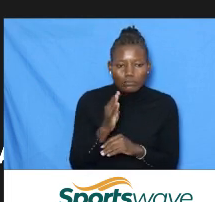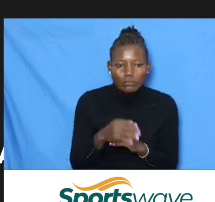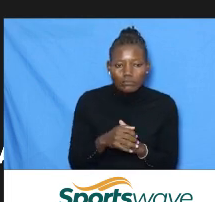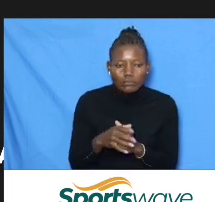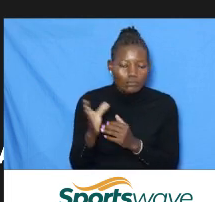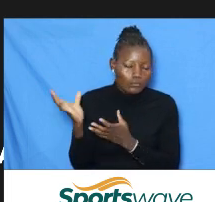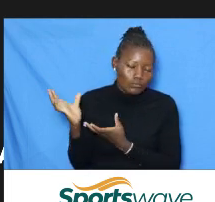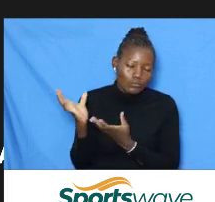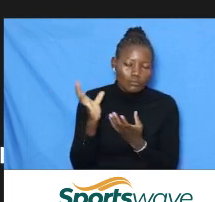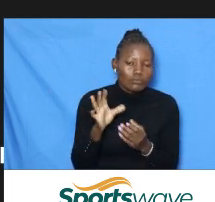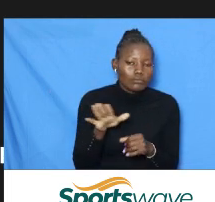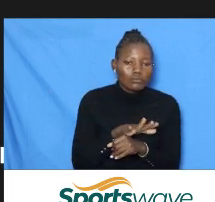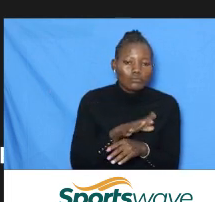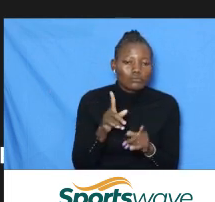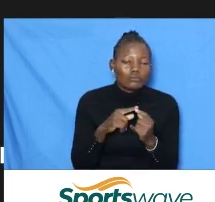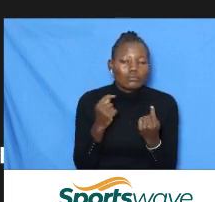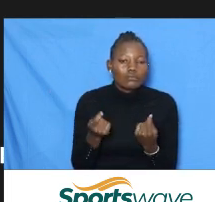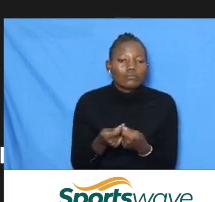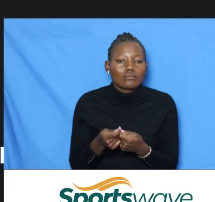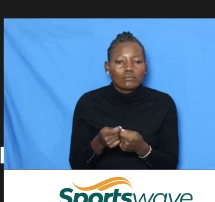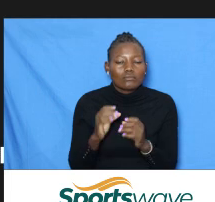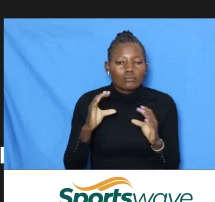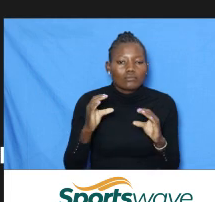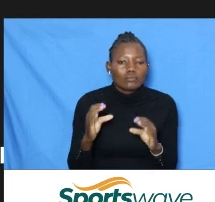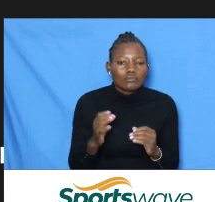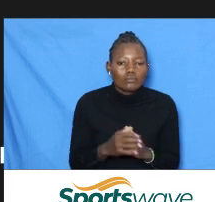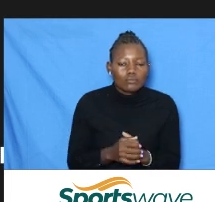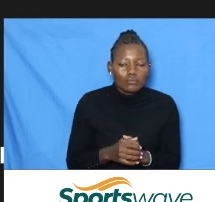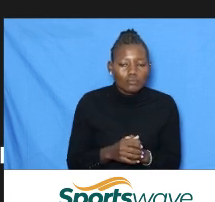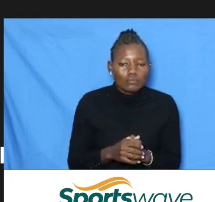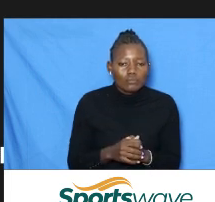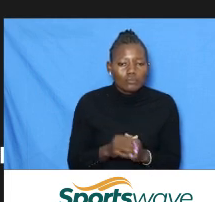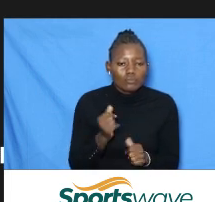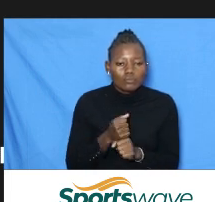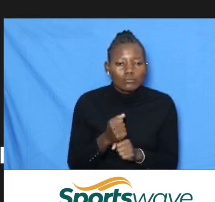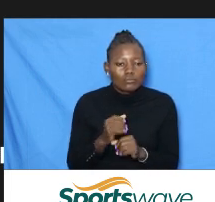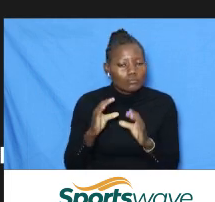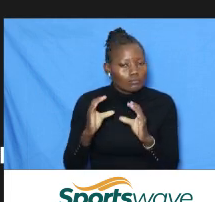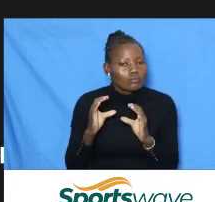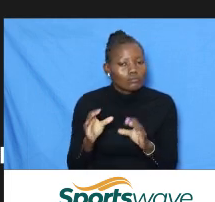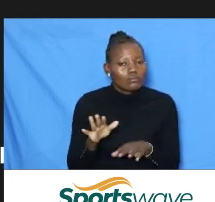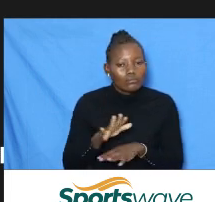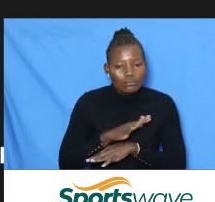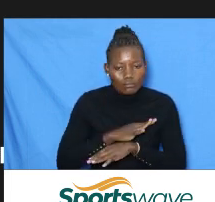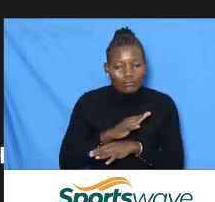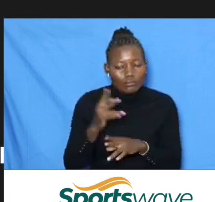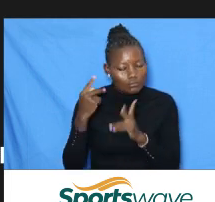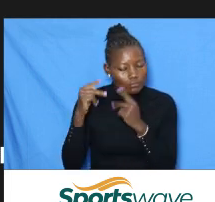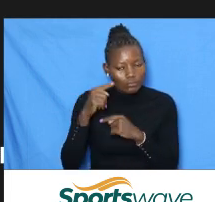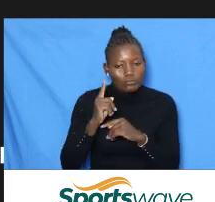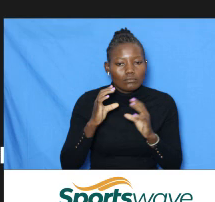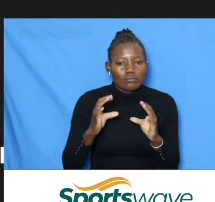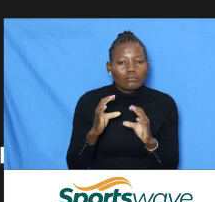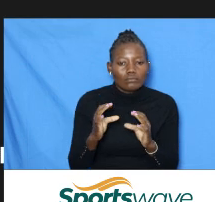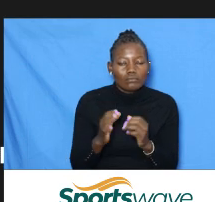the burden of the entire team. So a coach, your work is to coach. Your profession is a coach. So